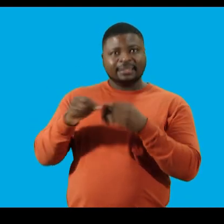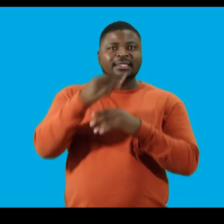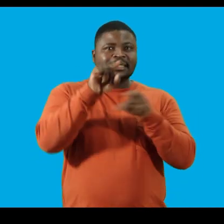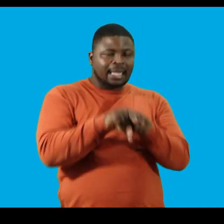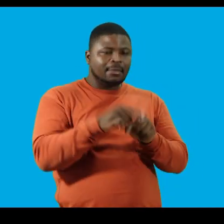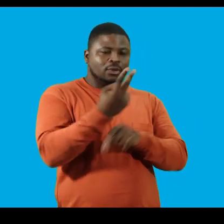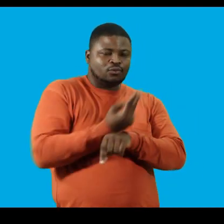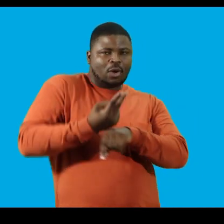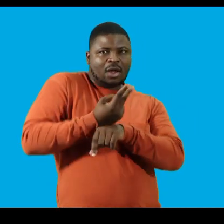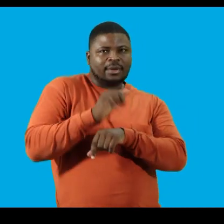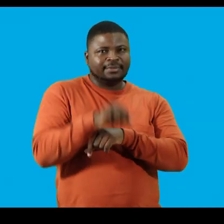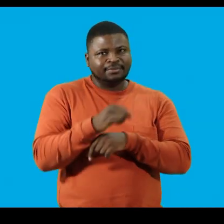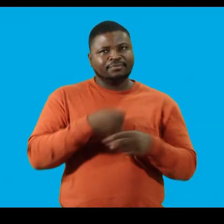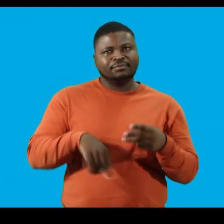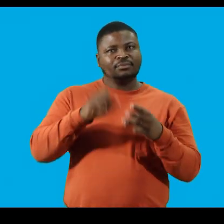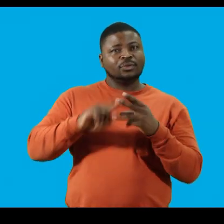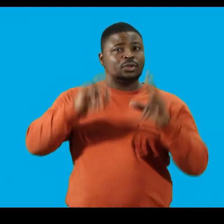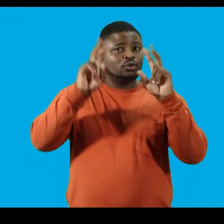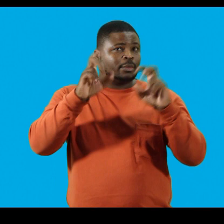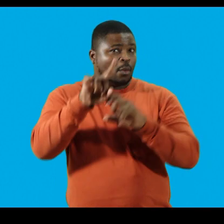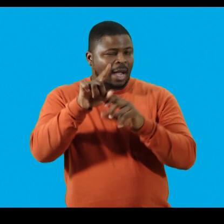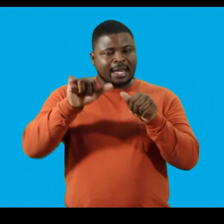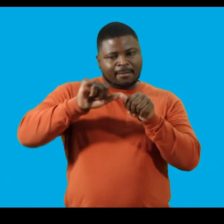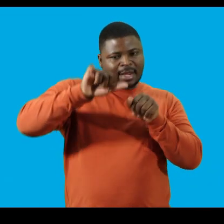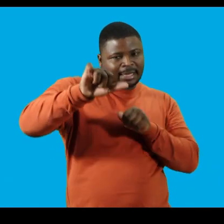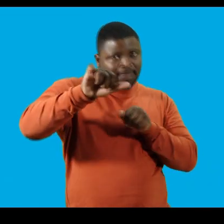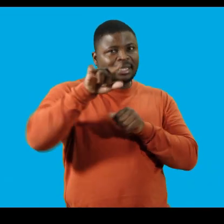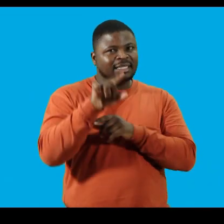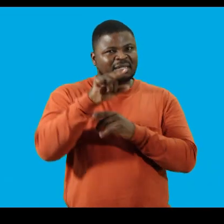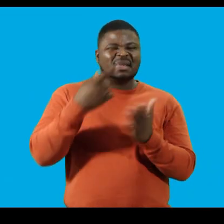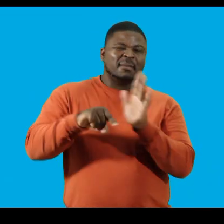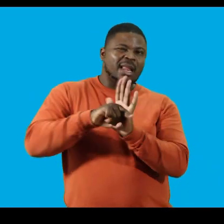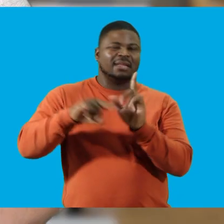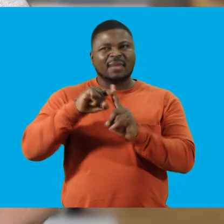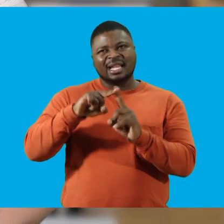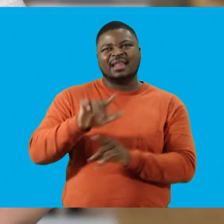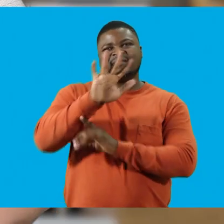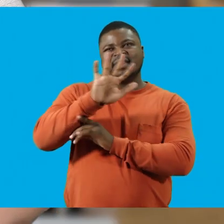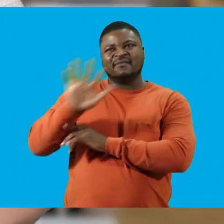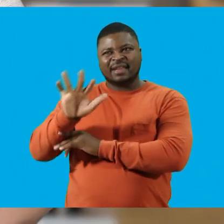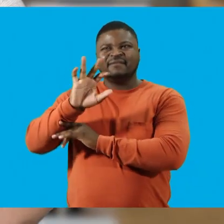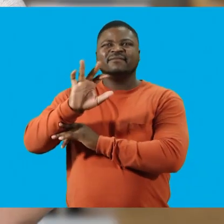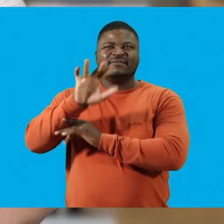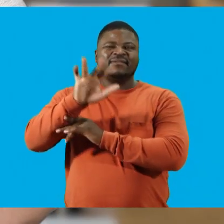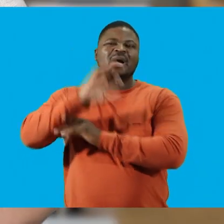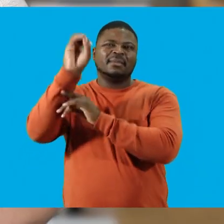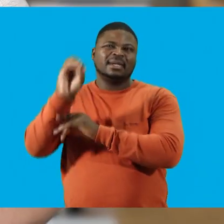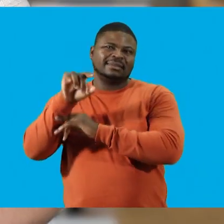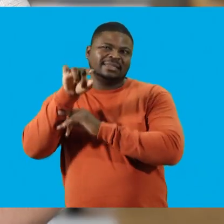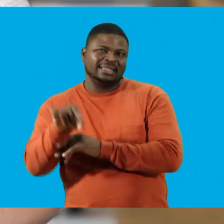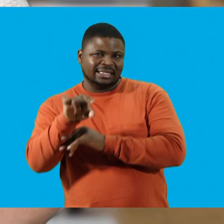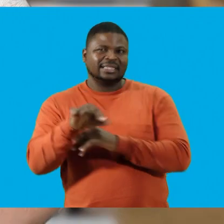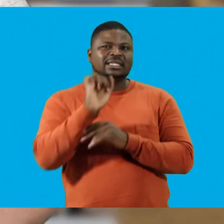hours. Then your topics will be measurement for more or less 55 marks, then maps